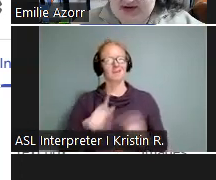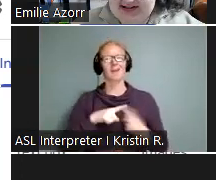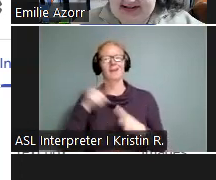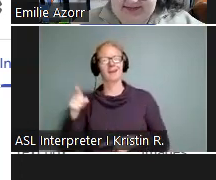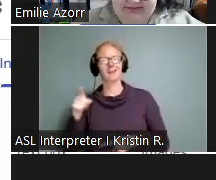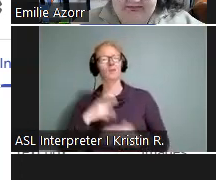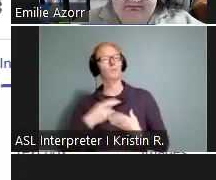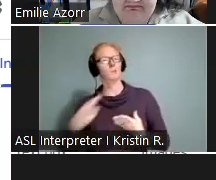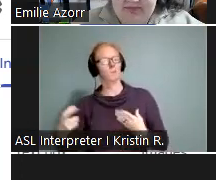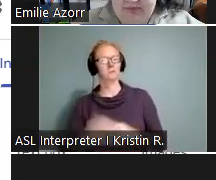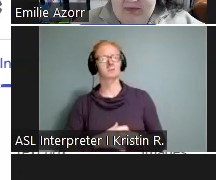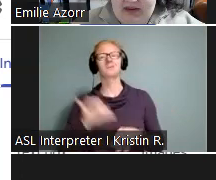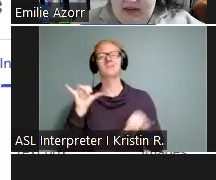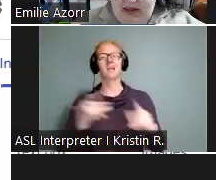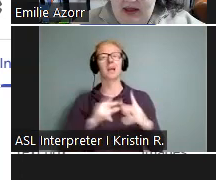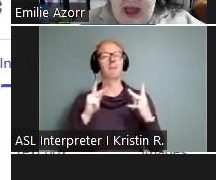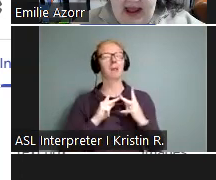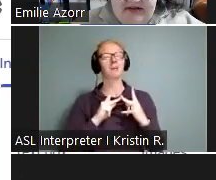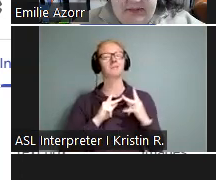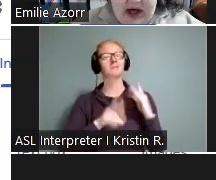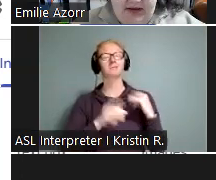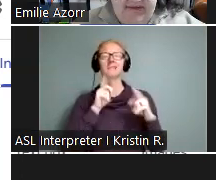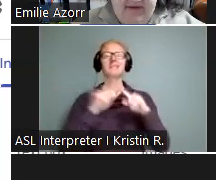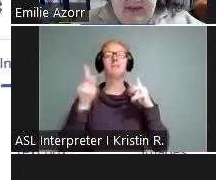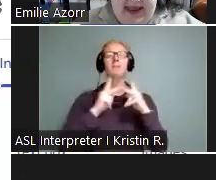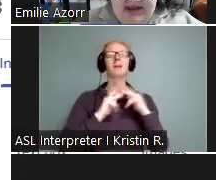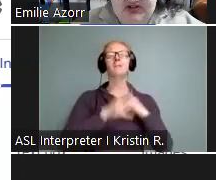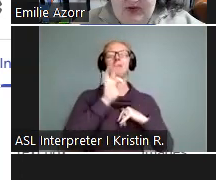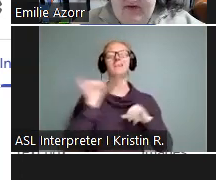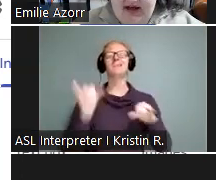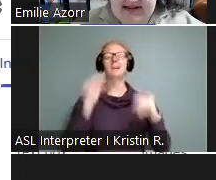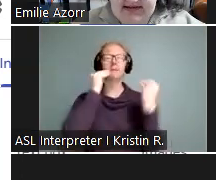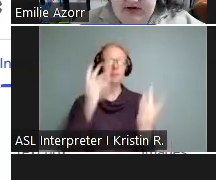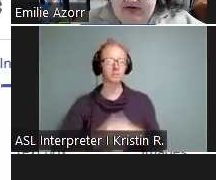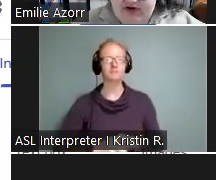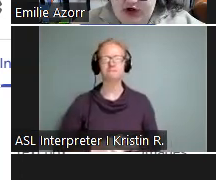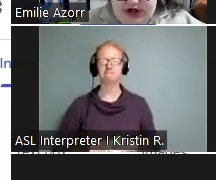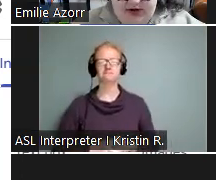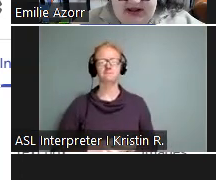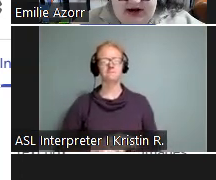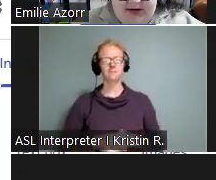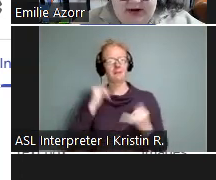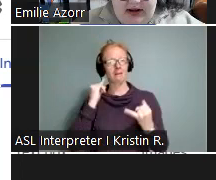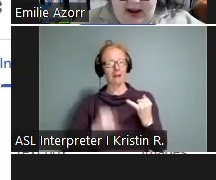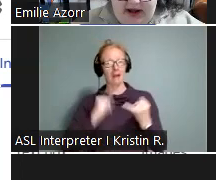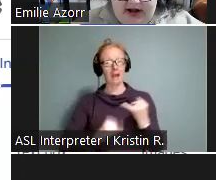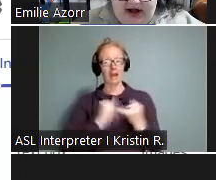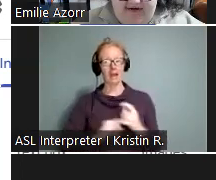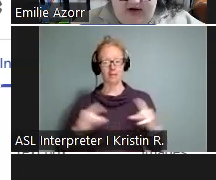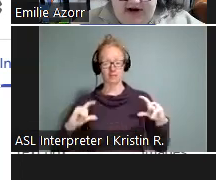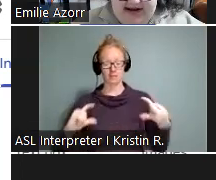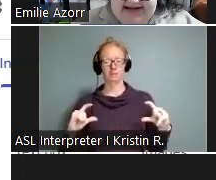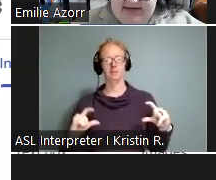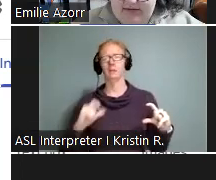goes to resources. And at the bottom of every page, we've got this little footer note here I'm not